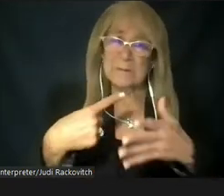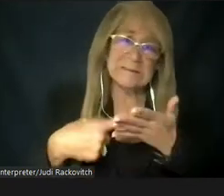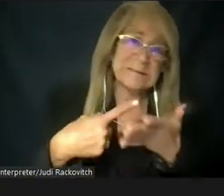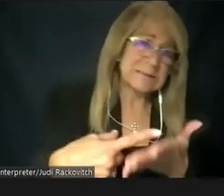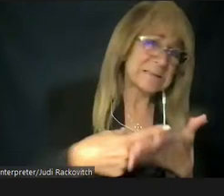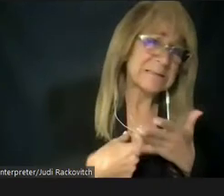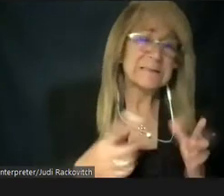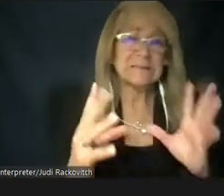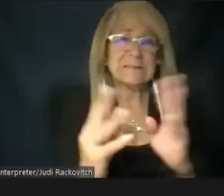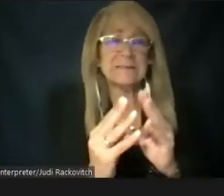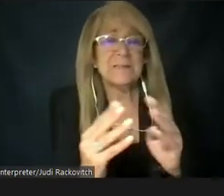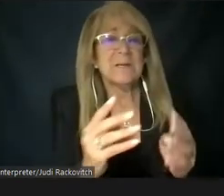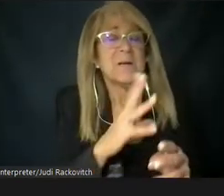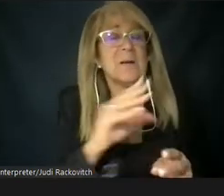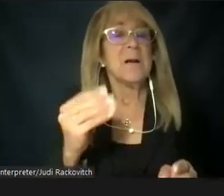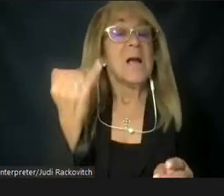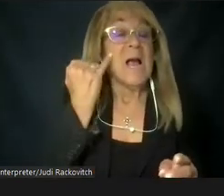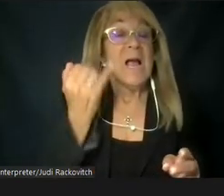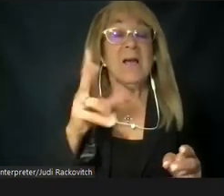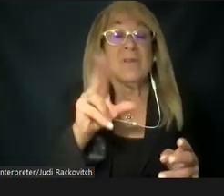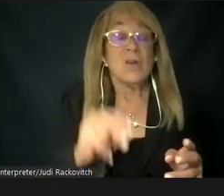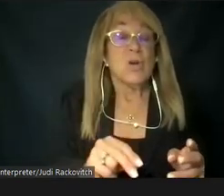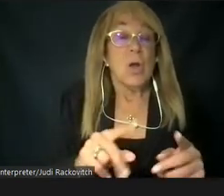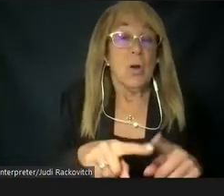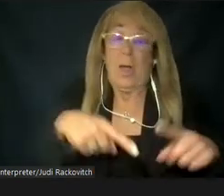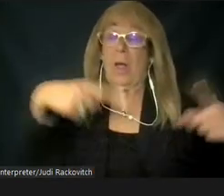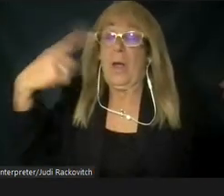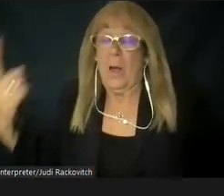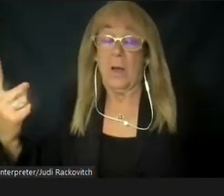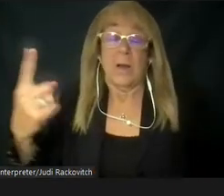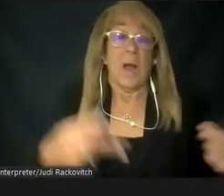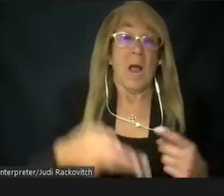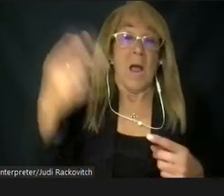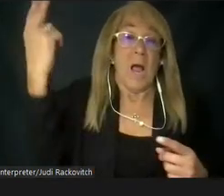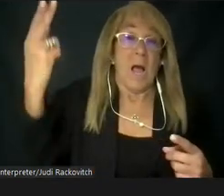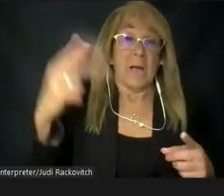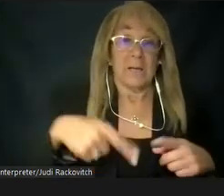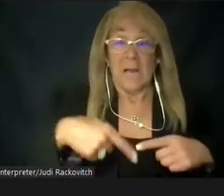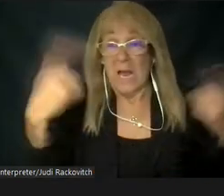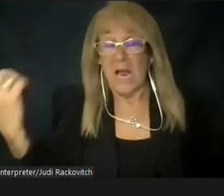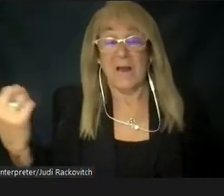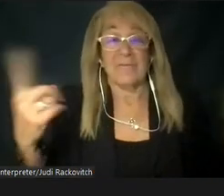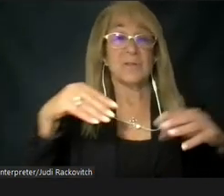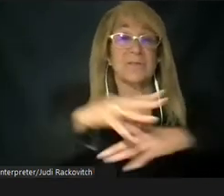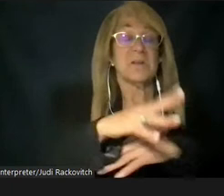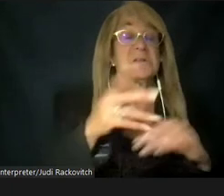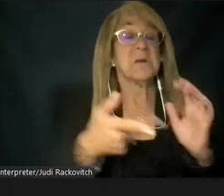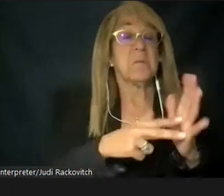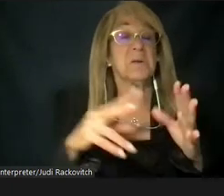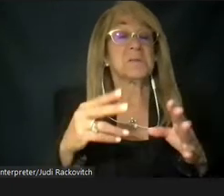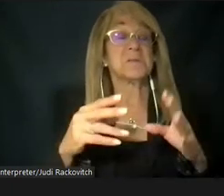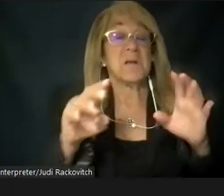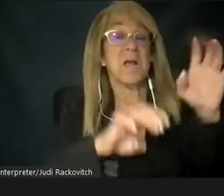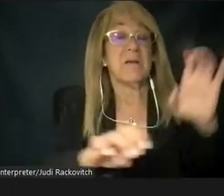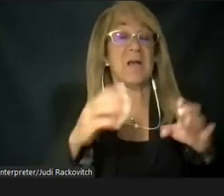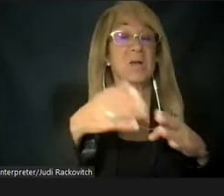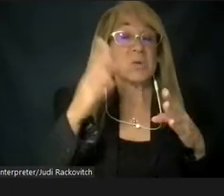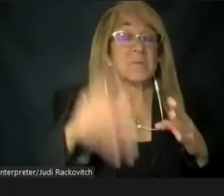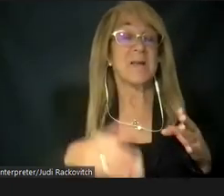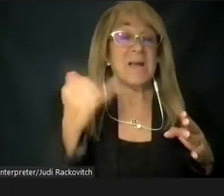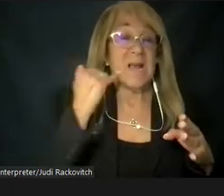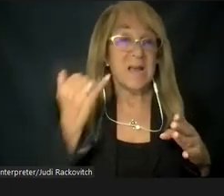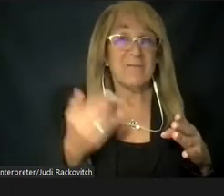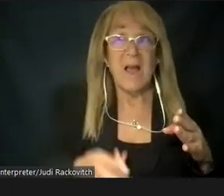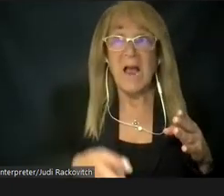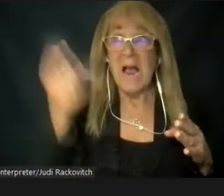effects. If there are no disproportionately high and adverse effects, the evaluation is complete. If there are disproportionately high and